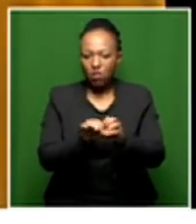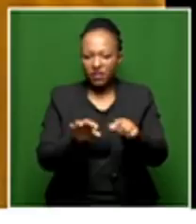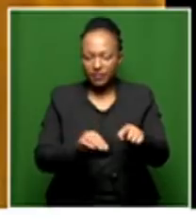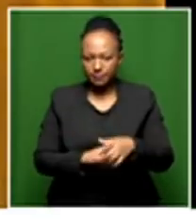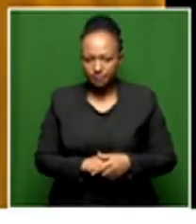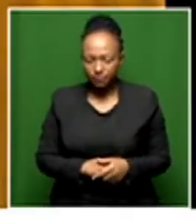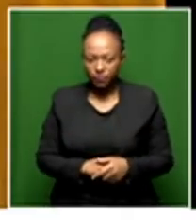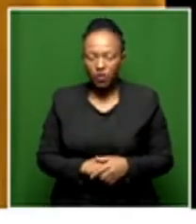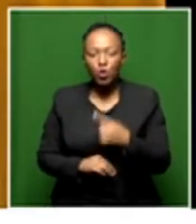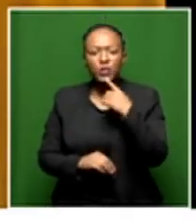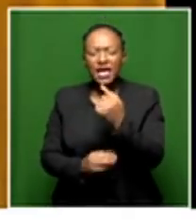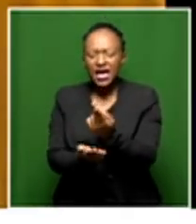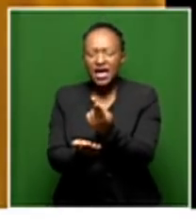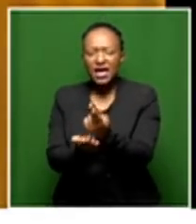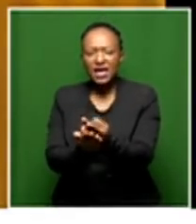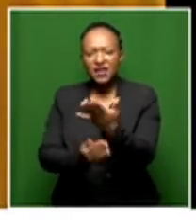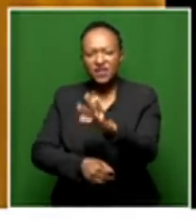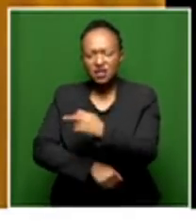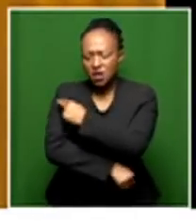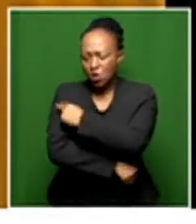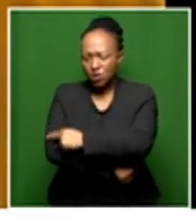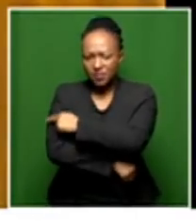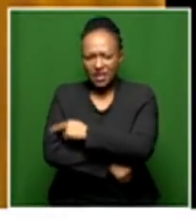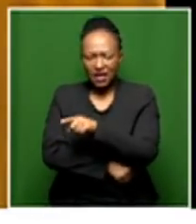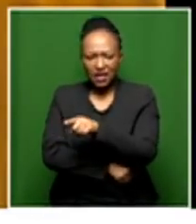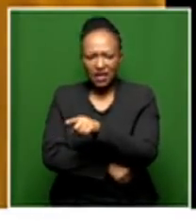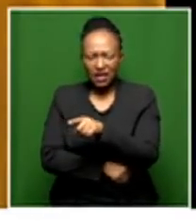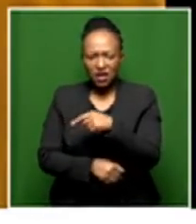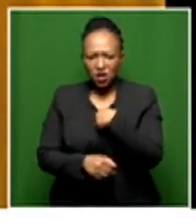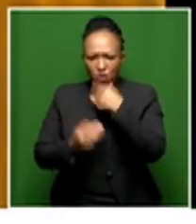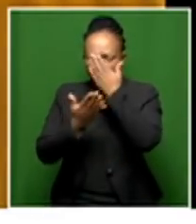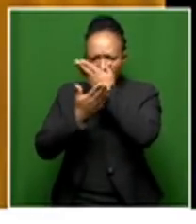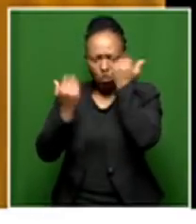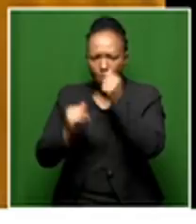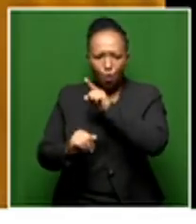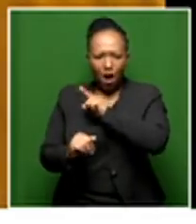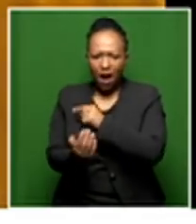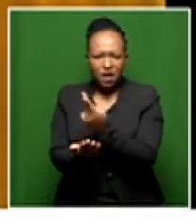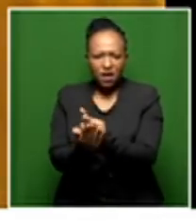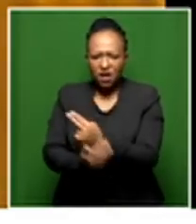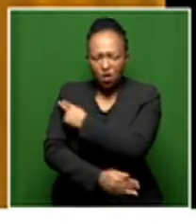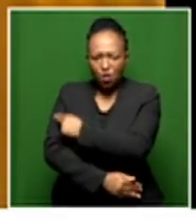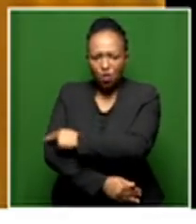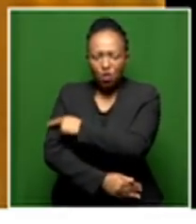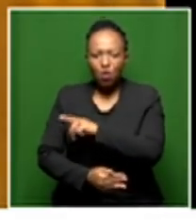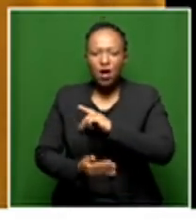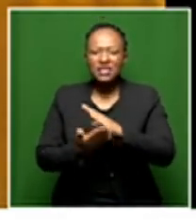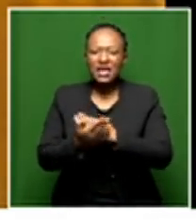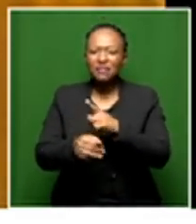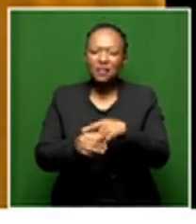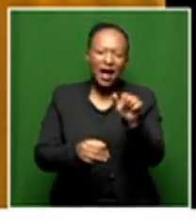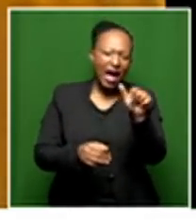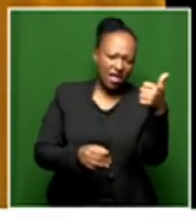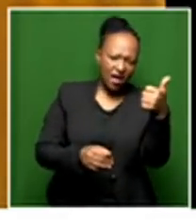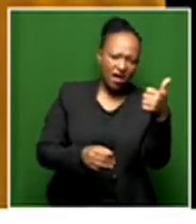to admitted to hospital, we don't always know why these children are even admitted. Sometimes they're admitted for other things, and